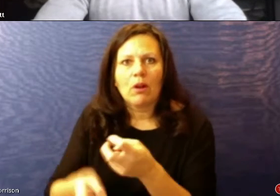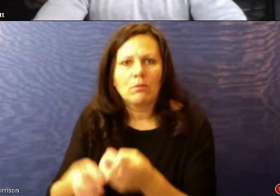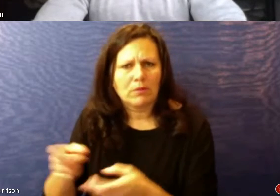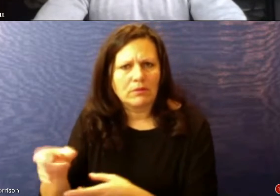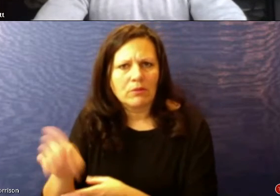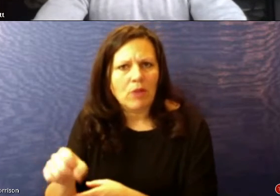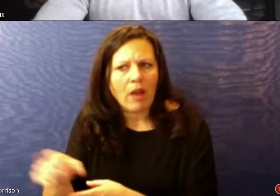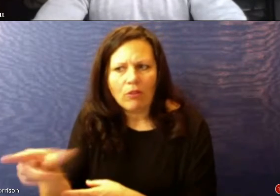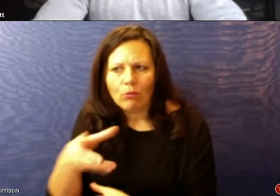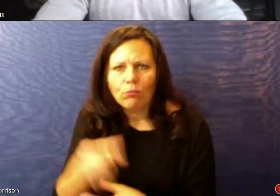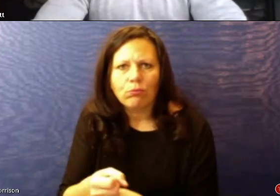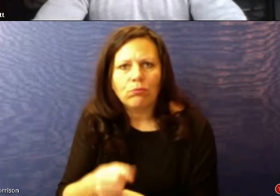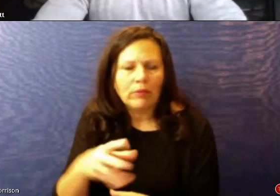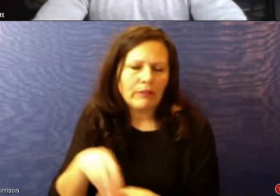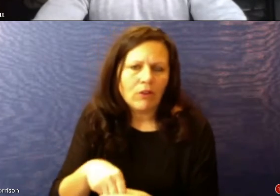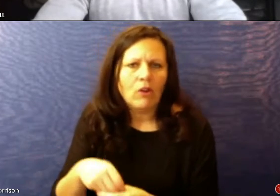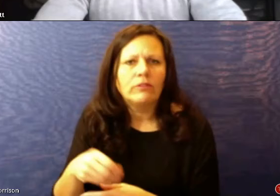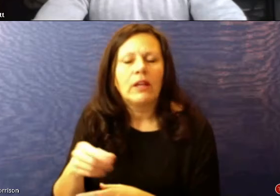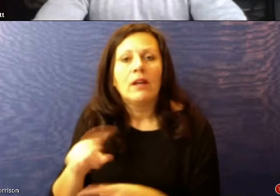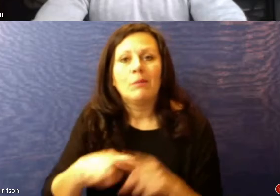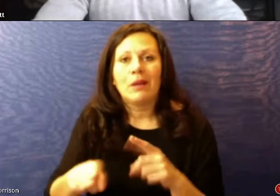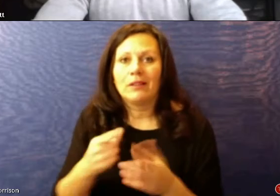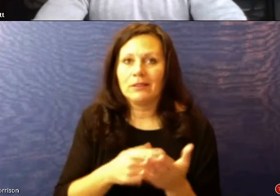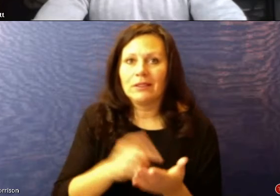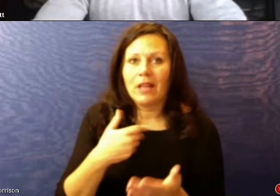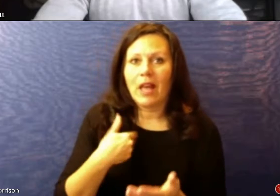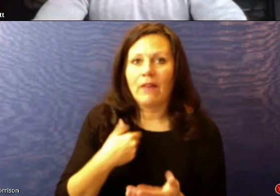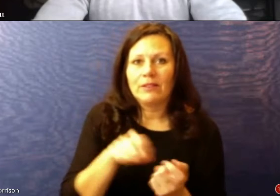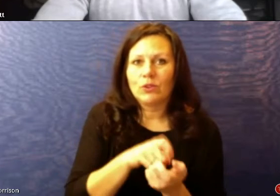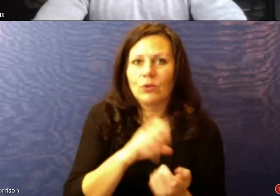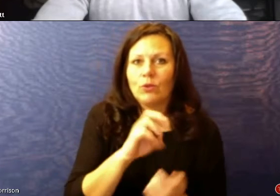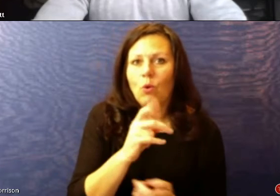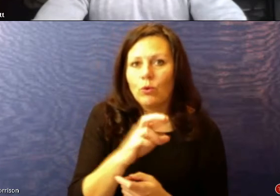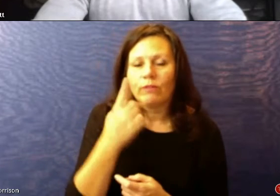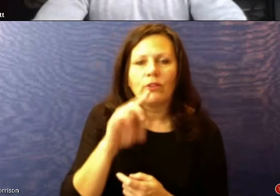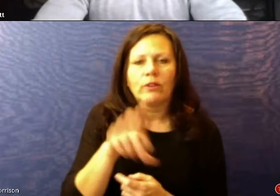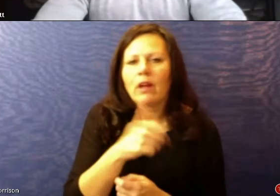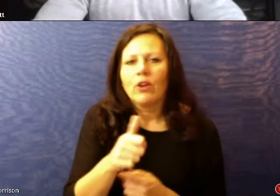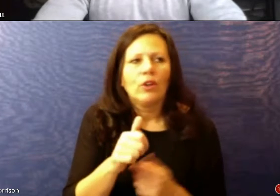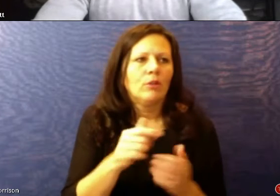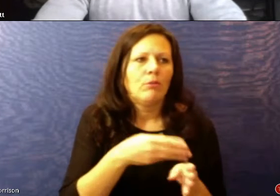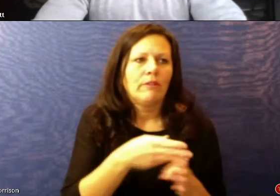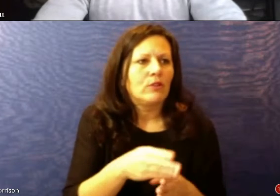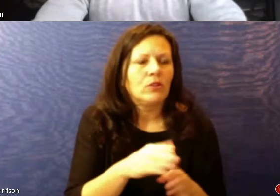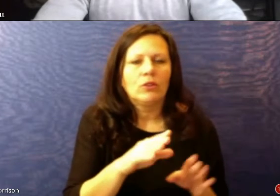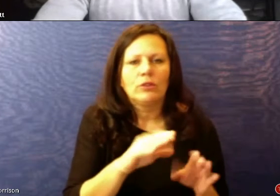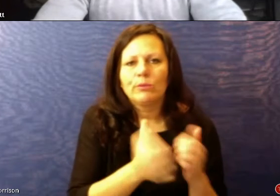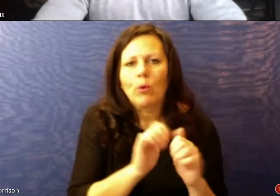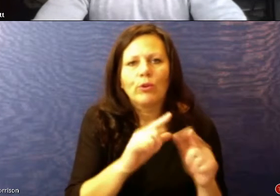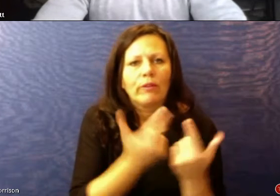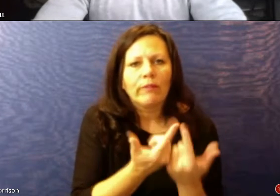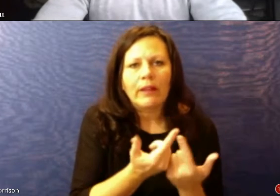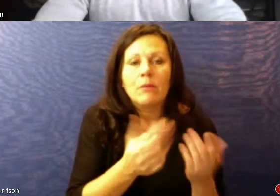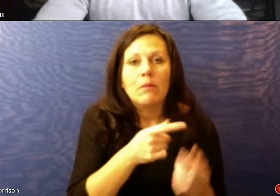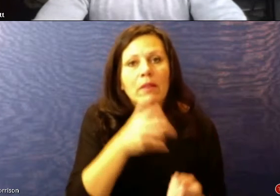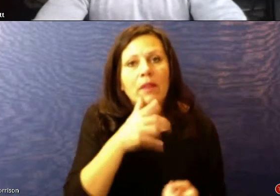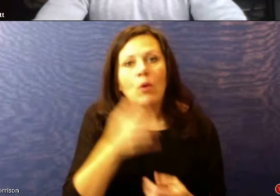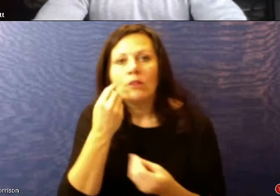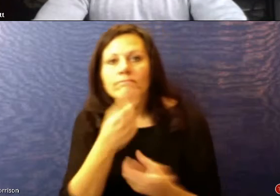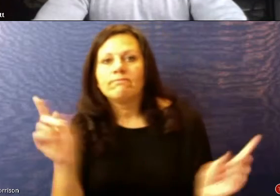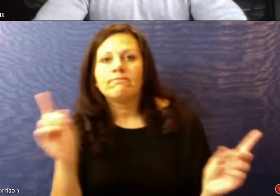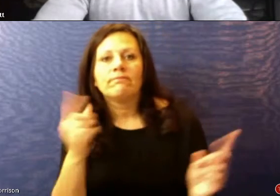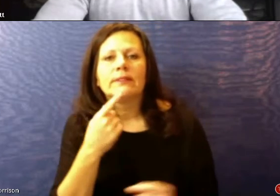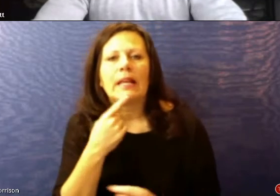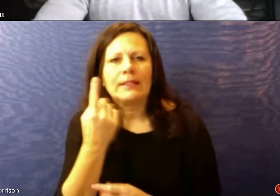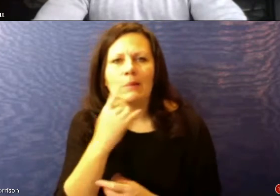have a certain owner in another professional sport league, for example, might come out and say something that just really shows